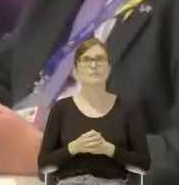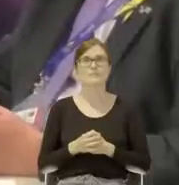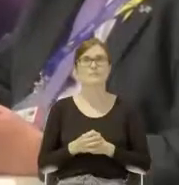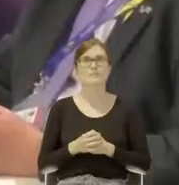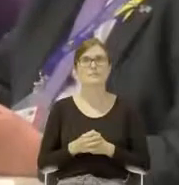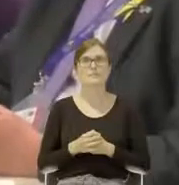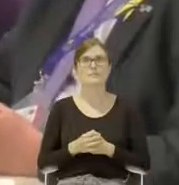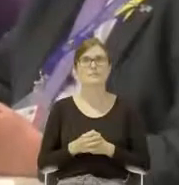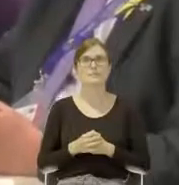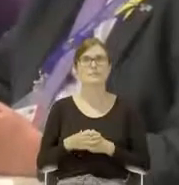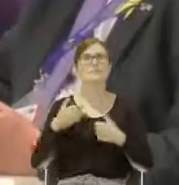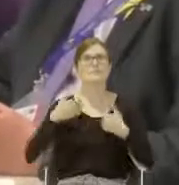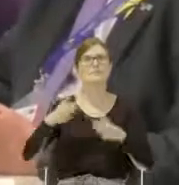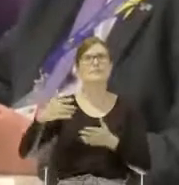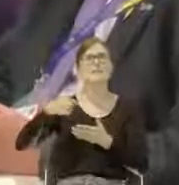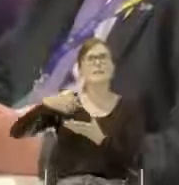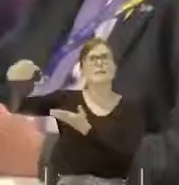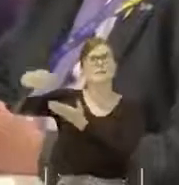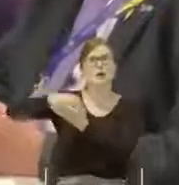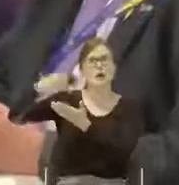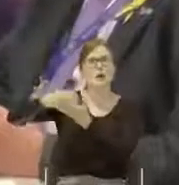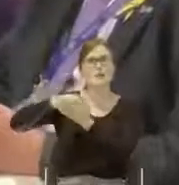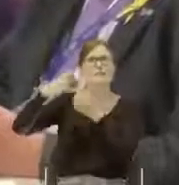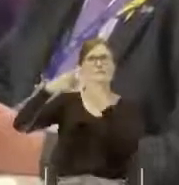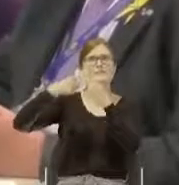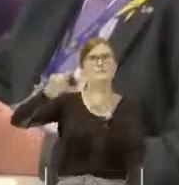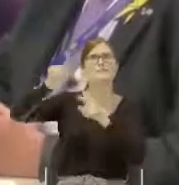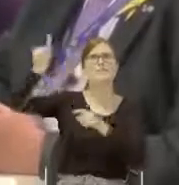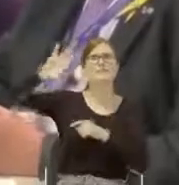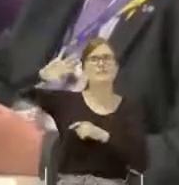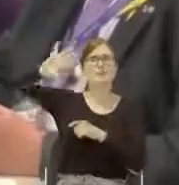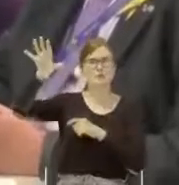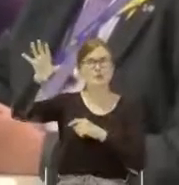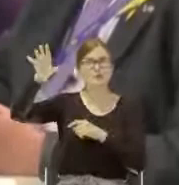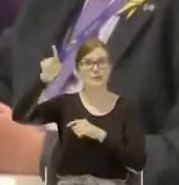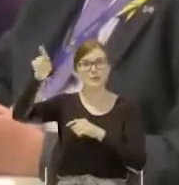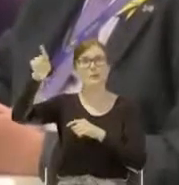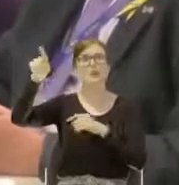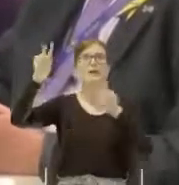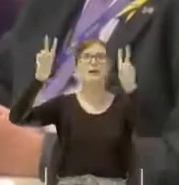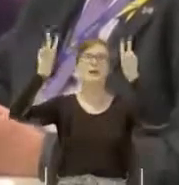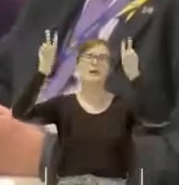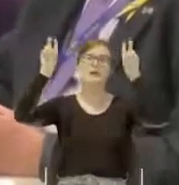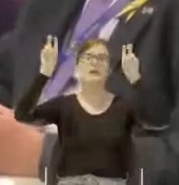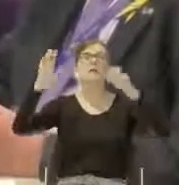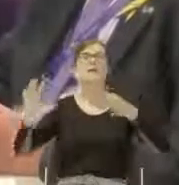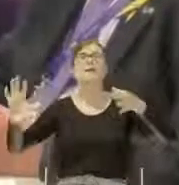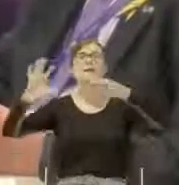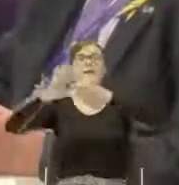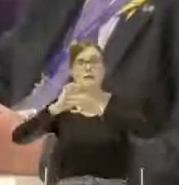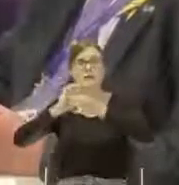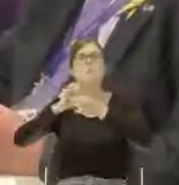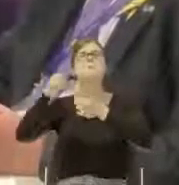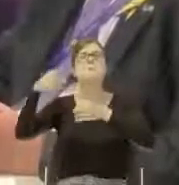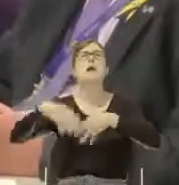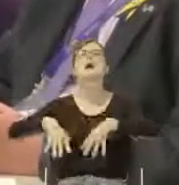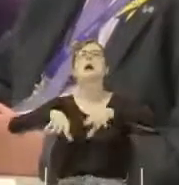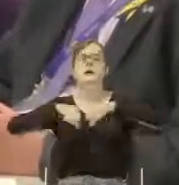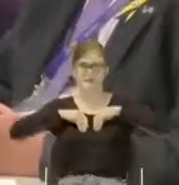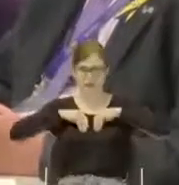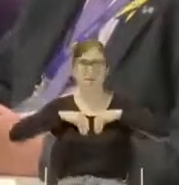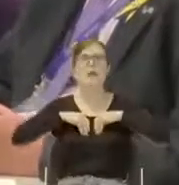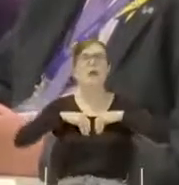on the call to action on sustainable urbanization. Just very timely for us to discuss during the World Urban Forum.